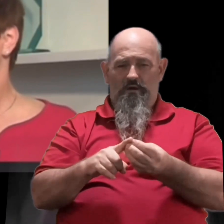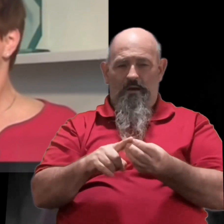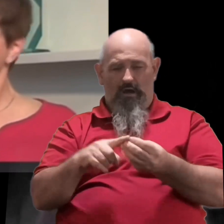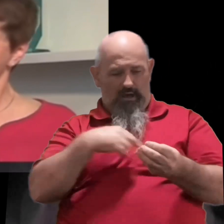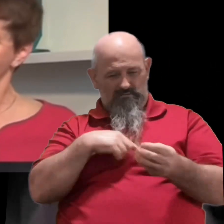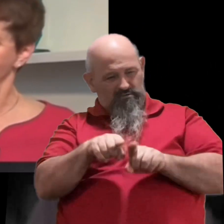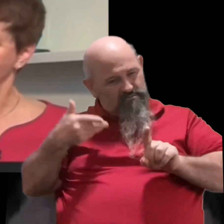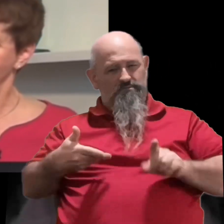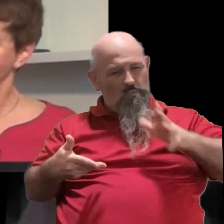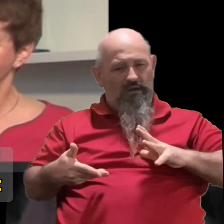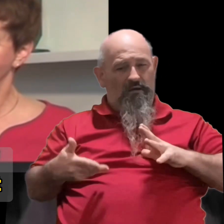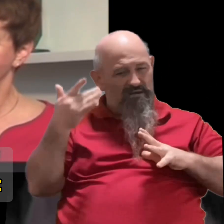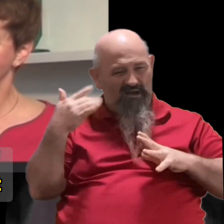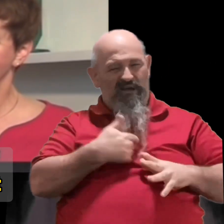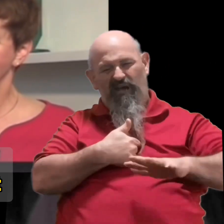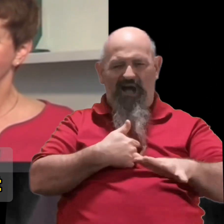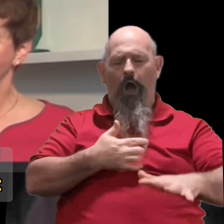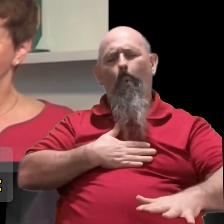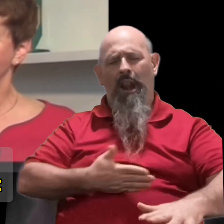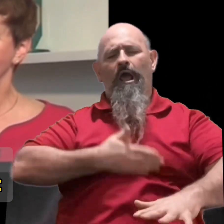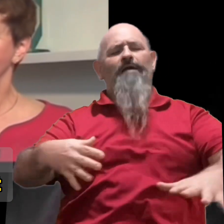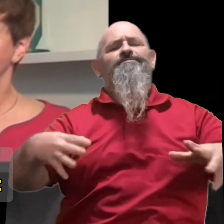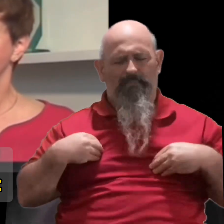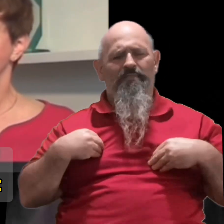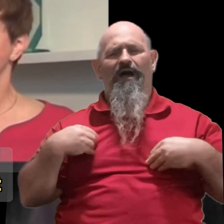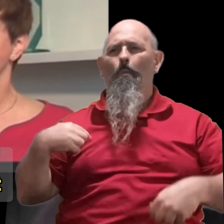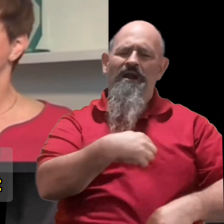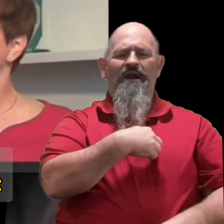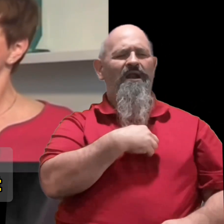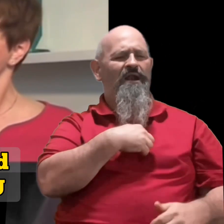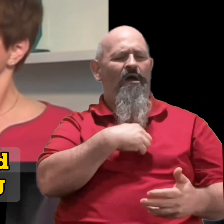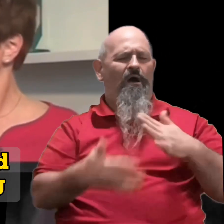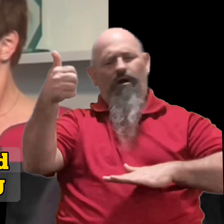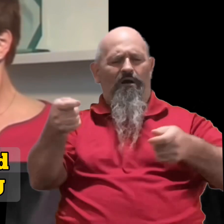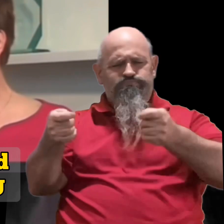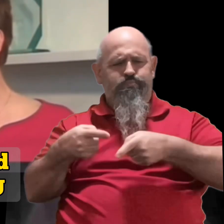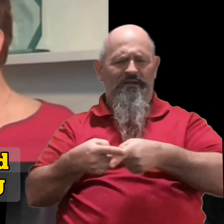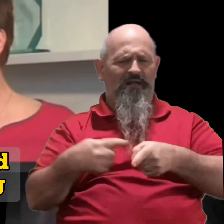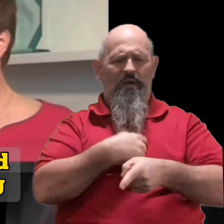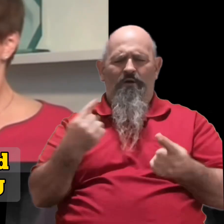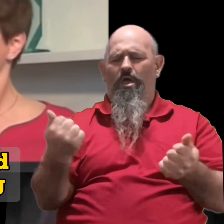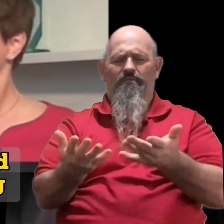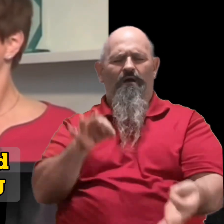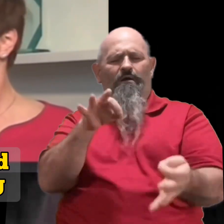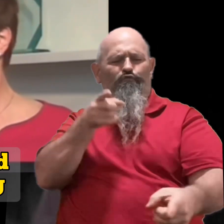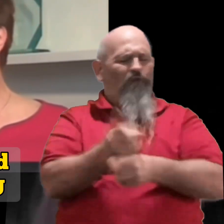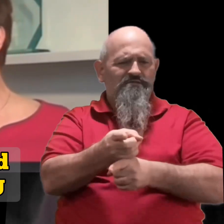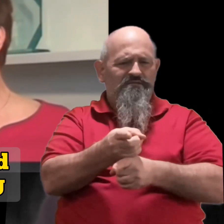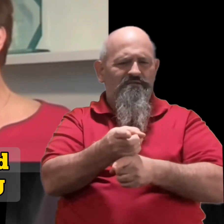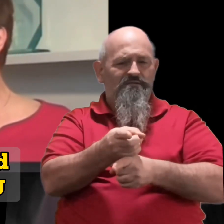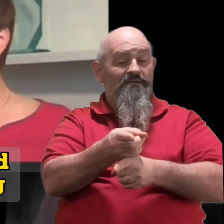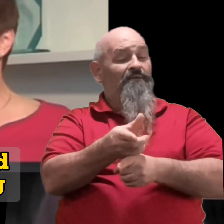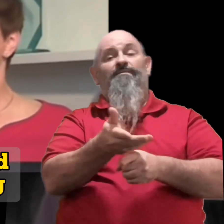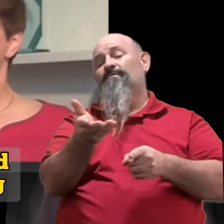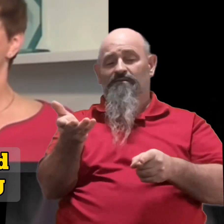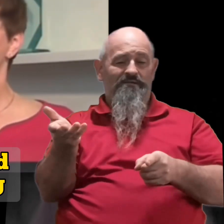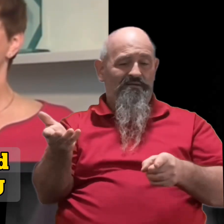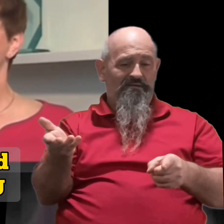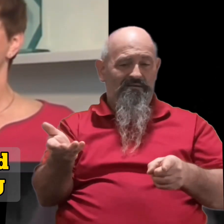about us as women, because we're quite willing to accept that we are a superior breed and that we do everything right,